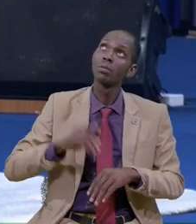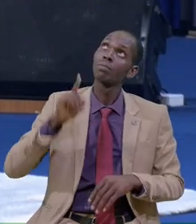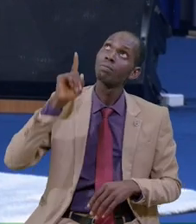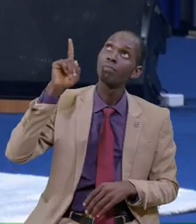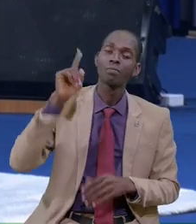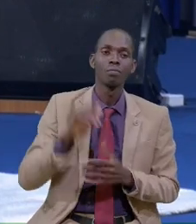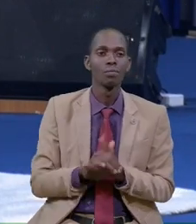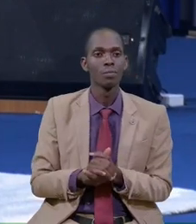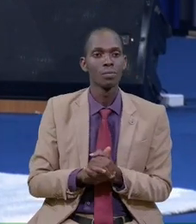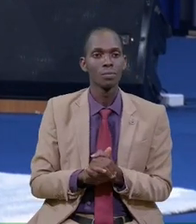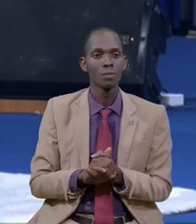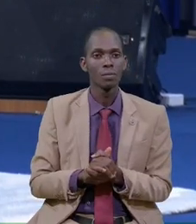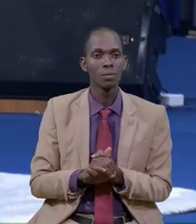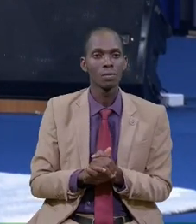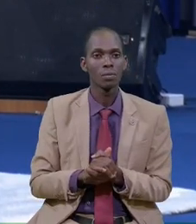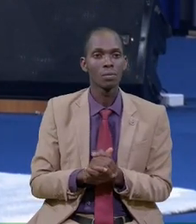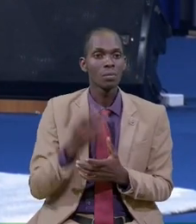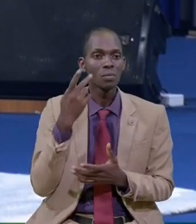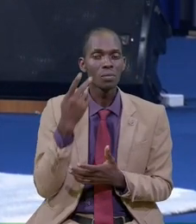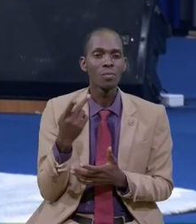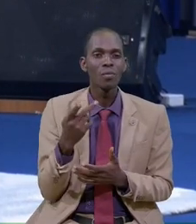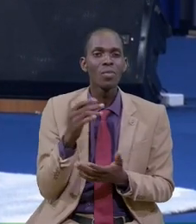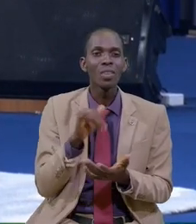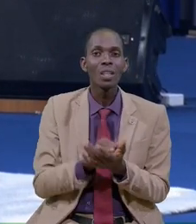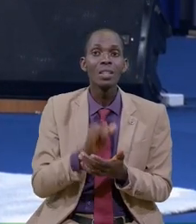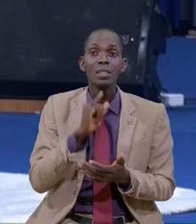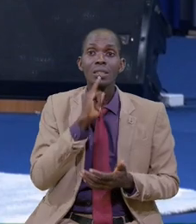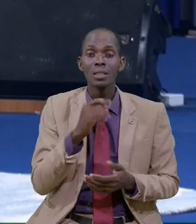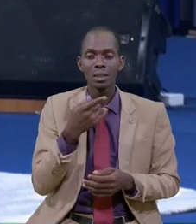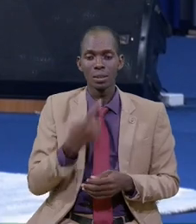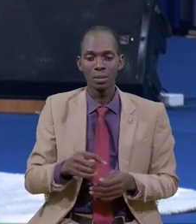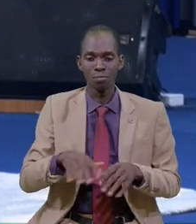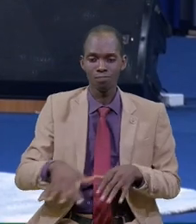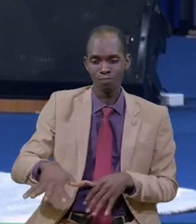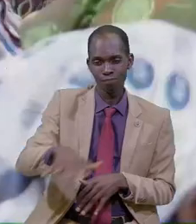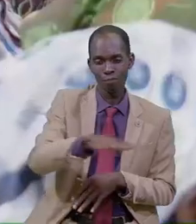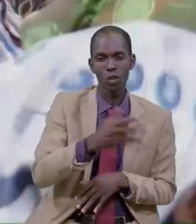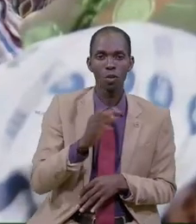donne la paix est tombé. Look at that. That's the area of your salvation.